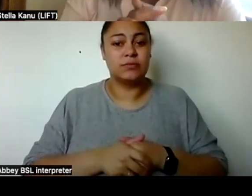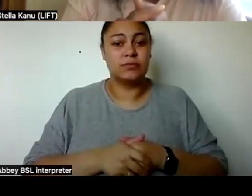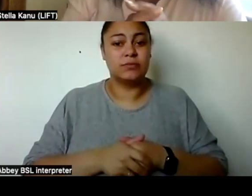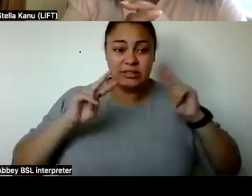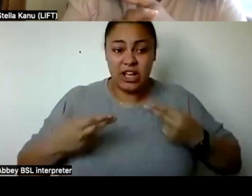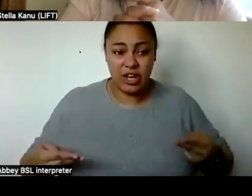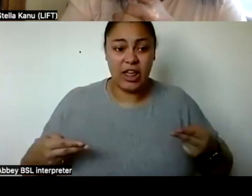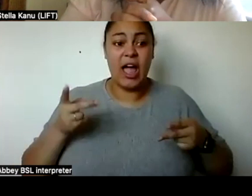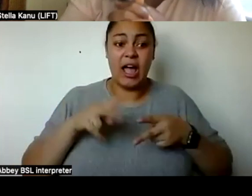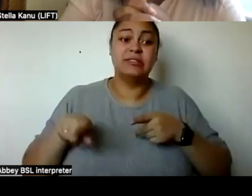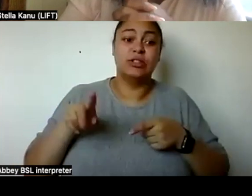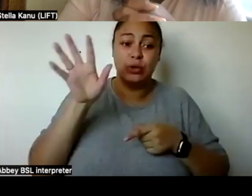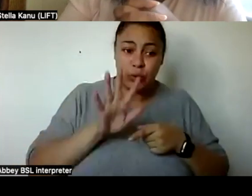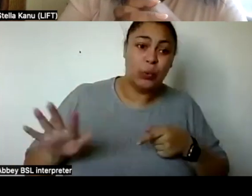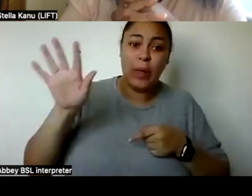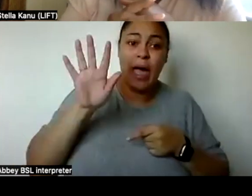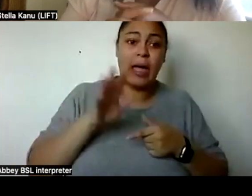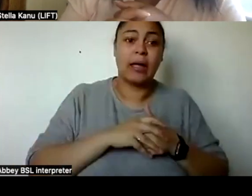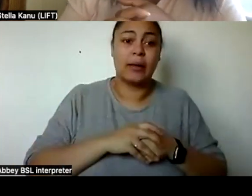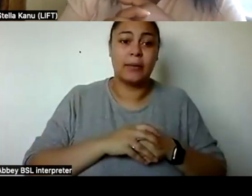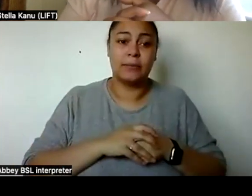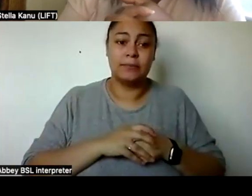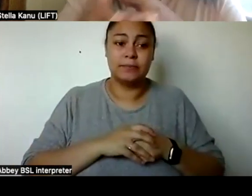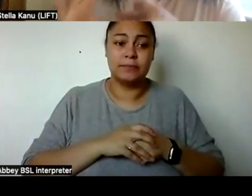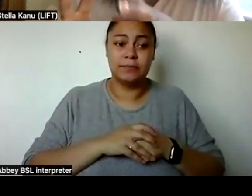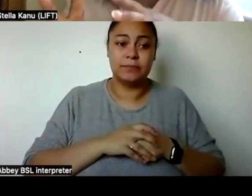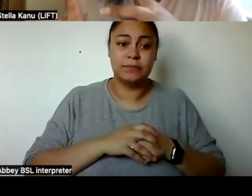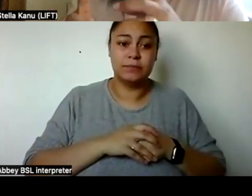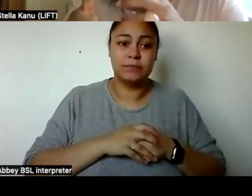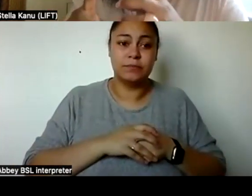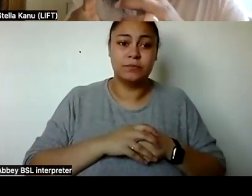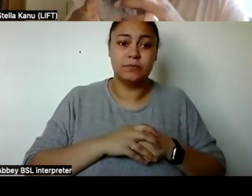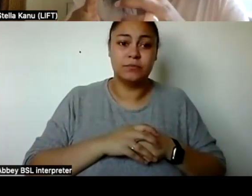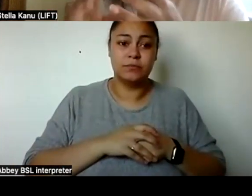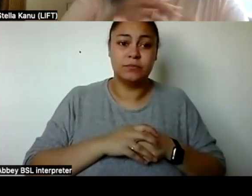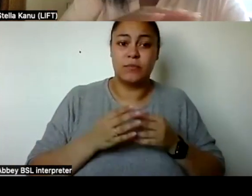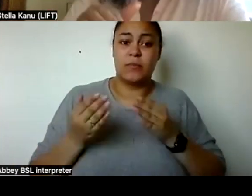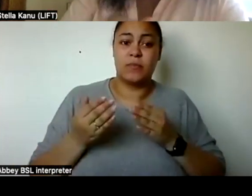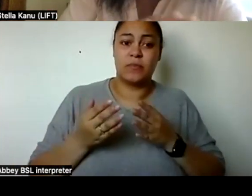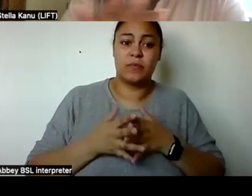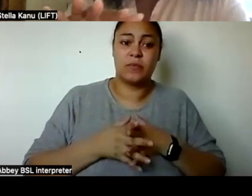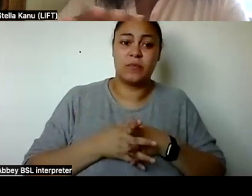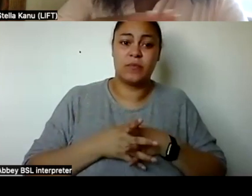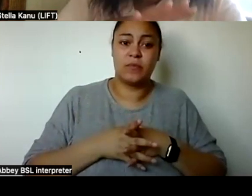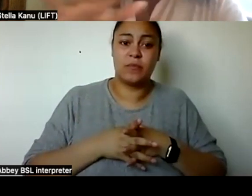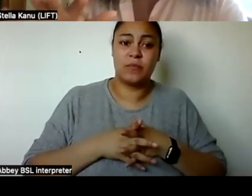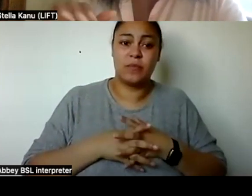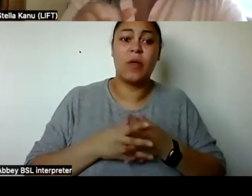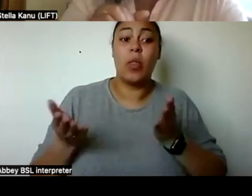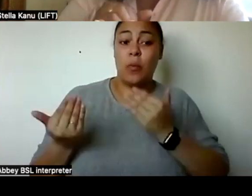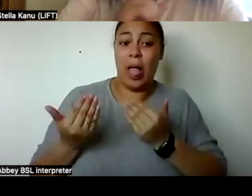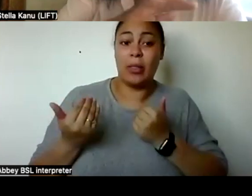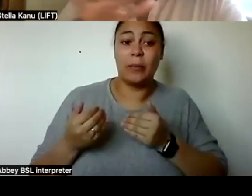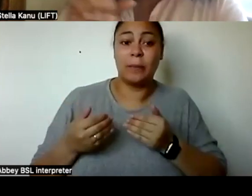is a real influencer for us. And then I think that welcome in terms of the contract and being open